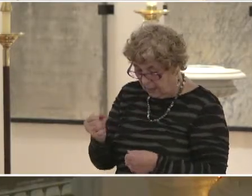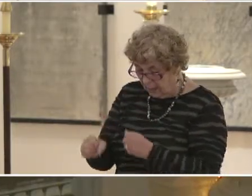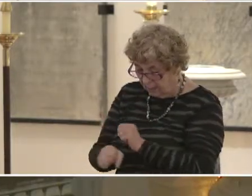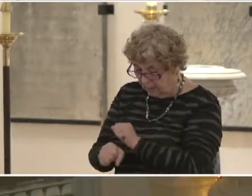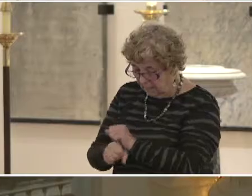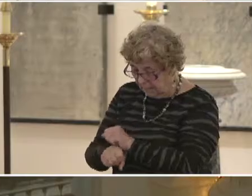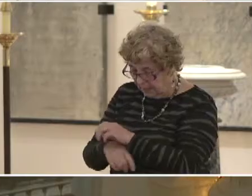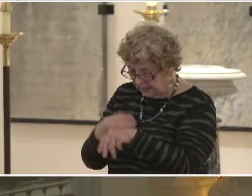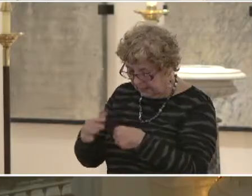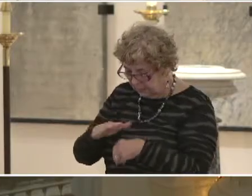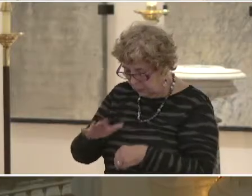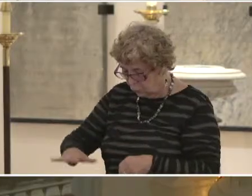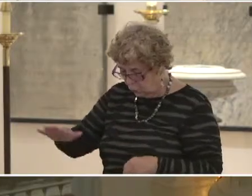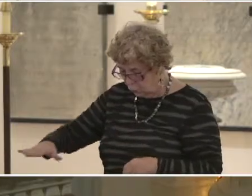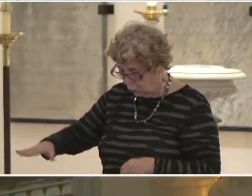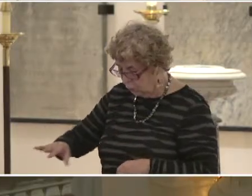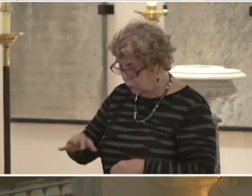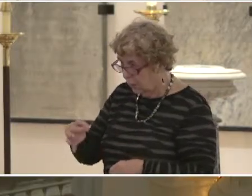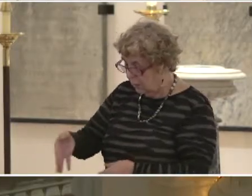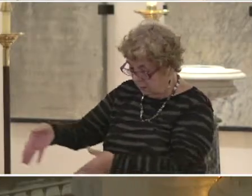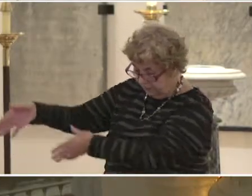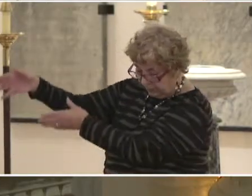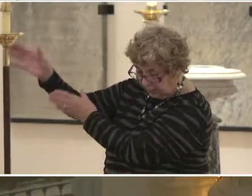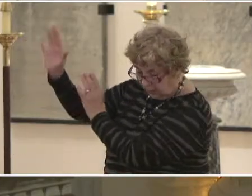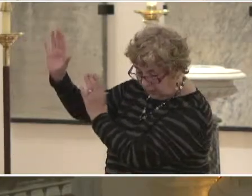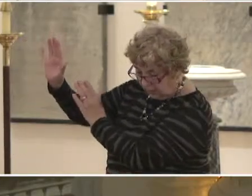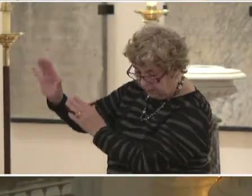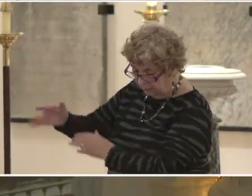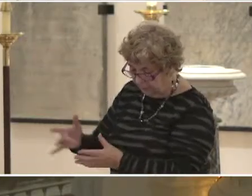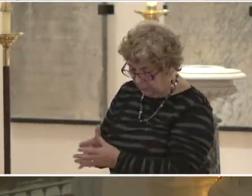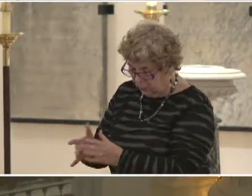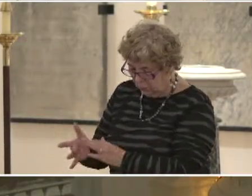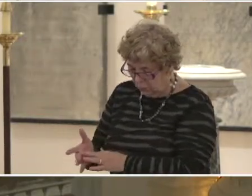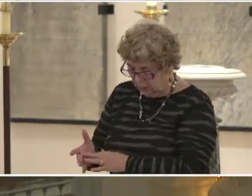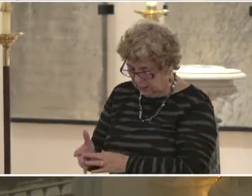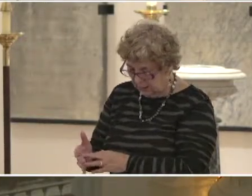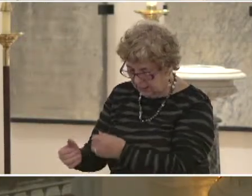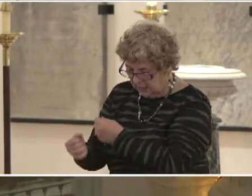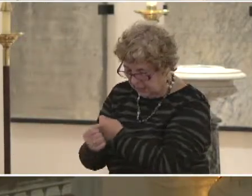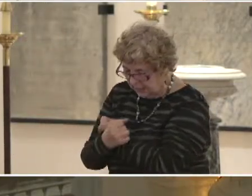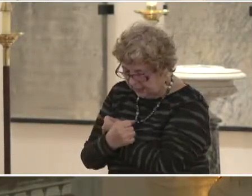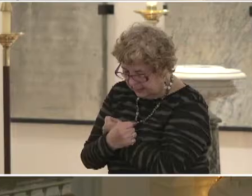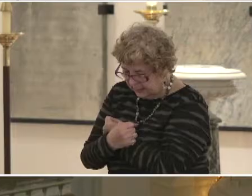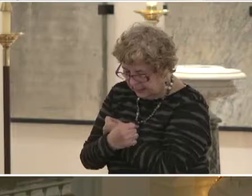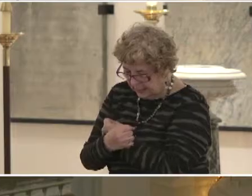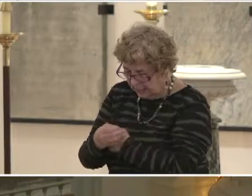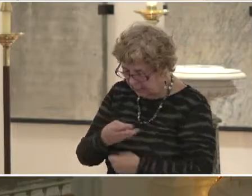Maybe it's a disillusioned voter stepping into the voting booth to make a difficult choice.